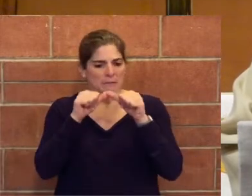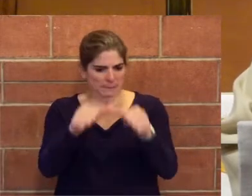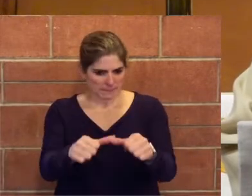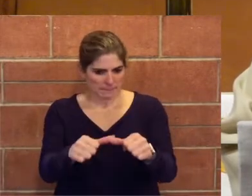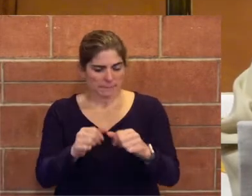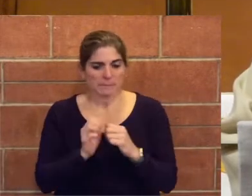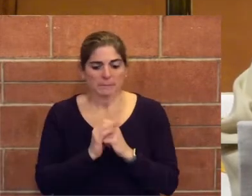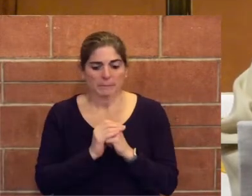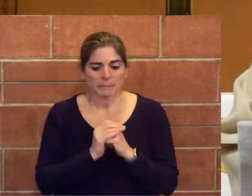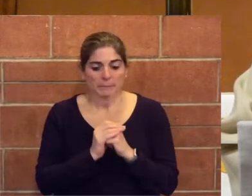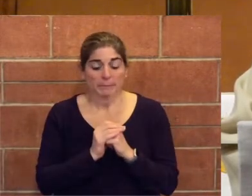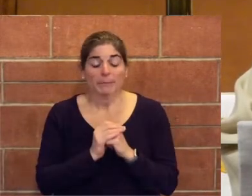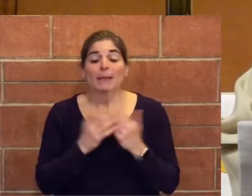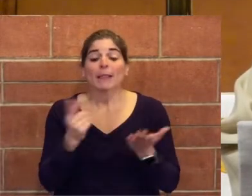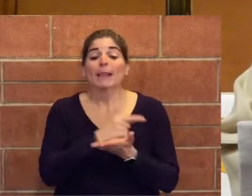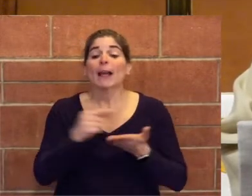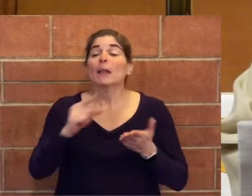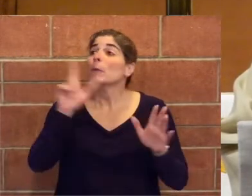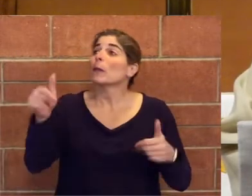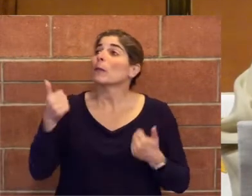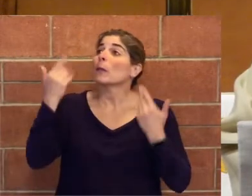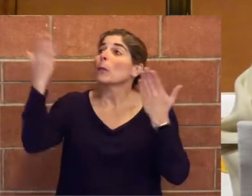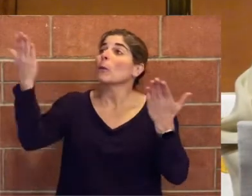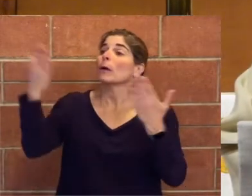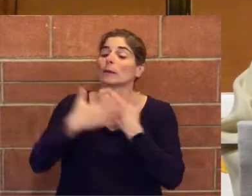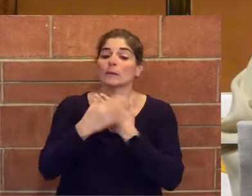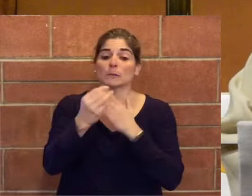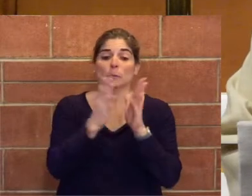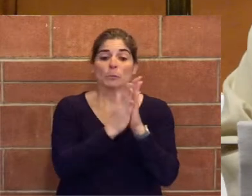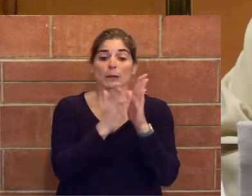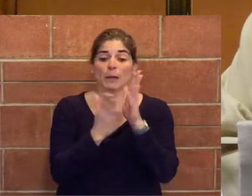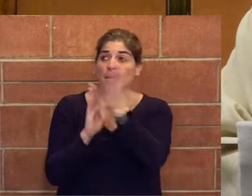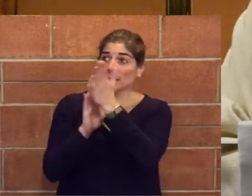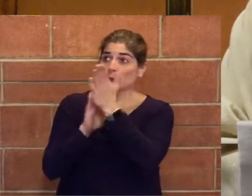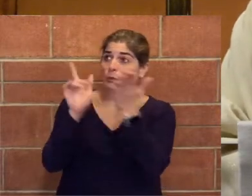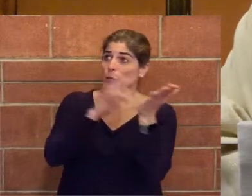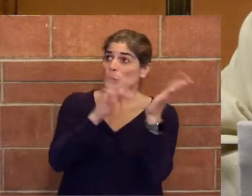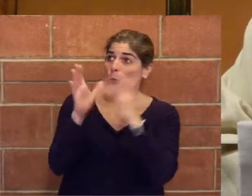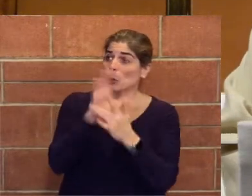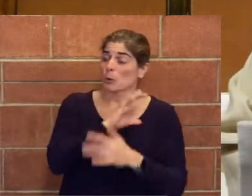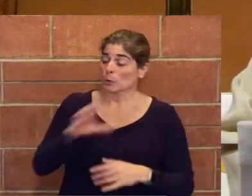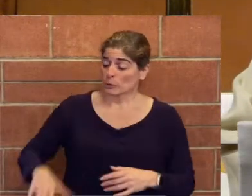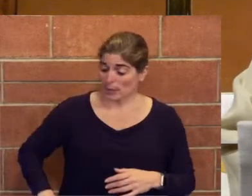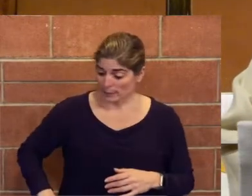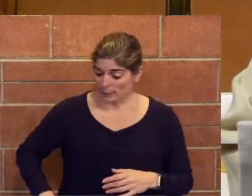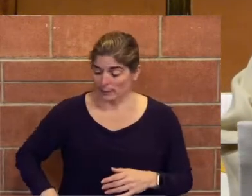and have it abundantly." The Gospel of the Lord.